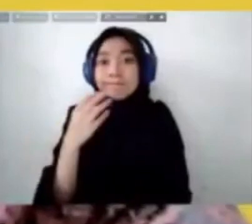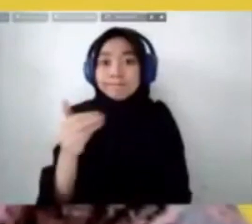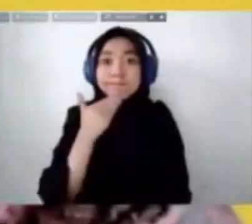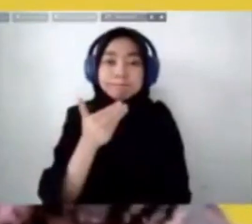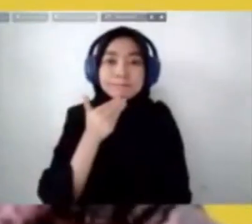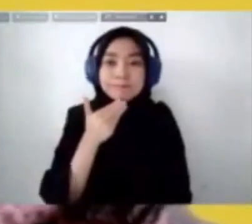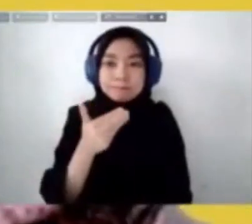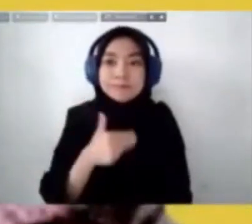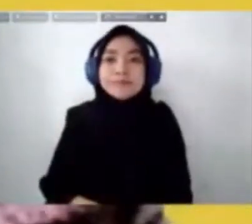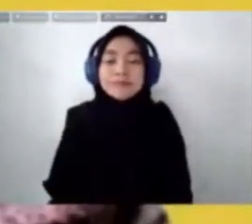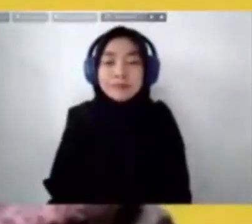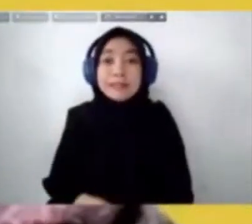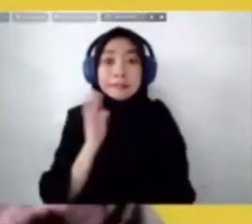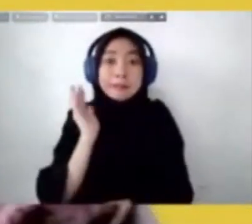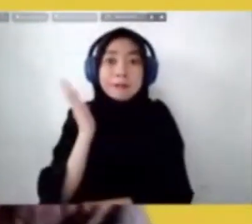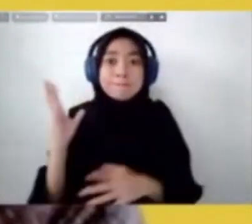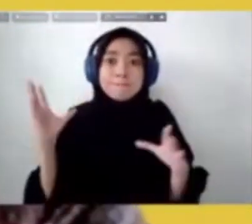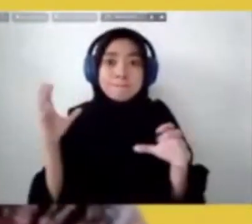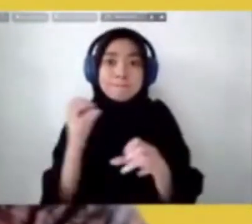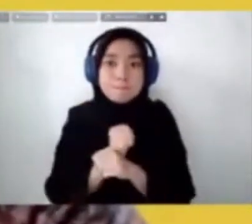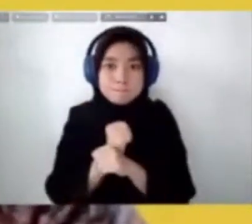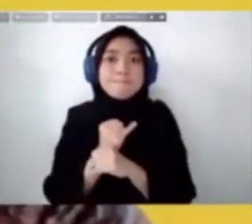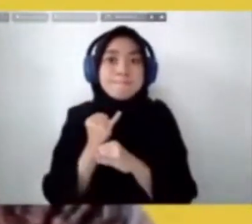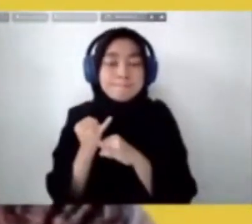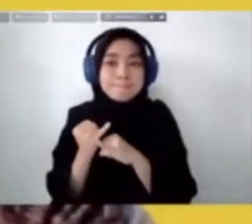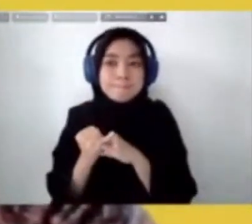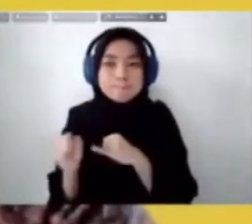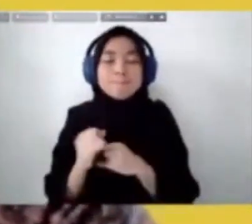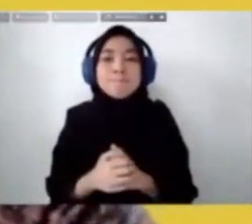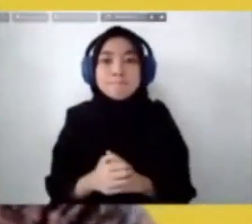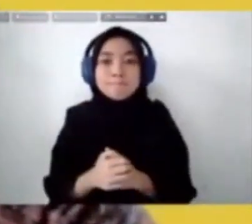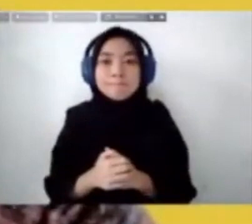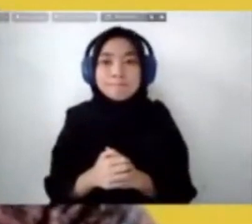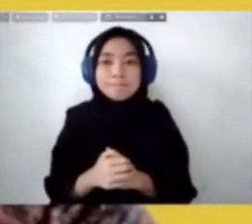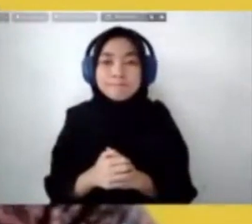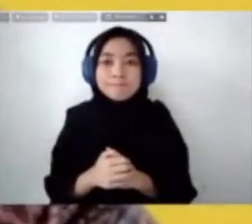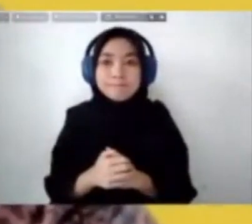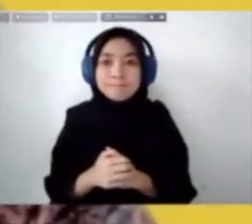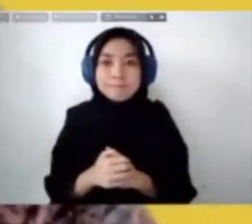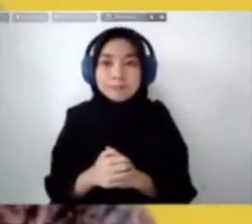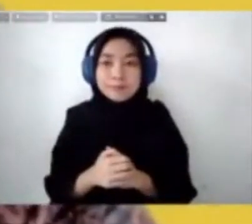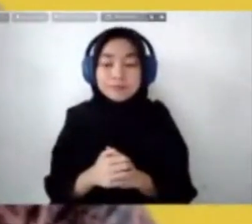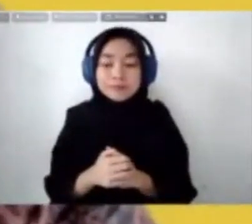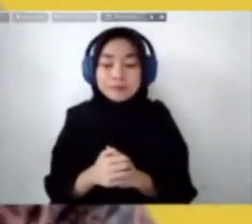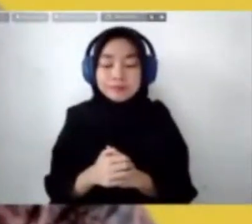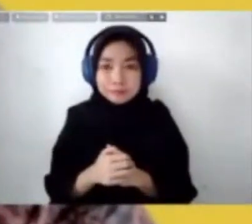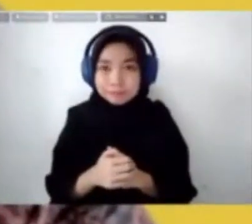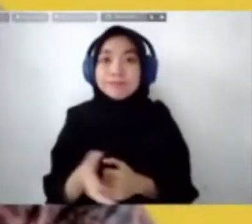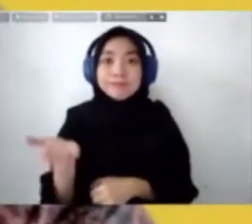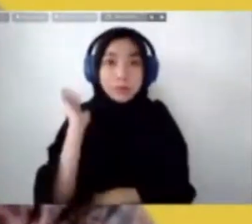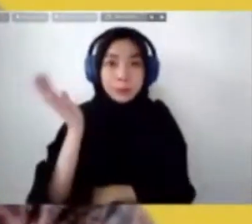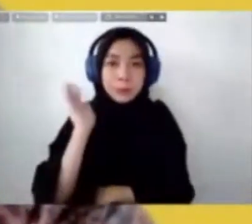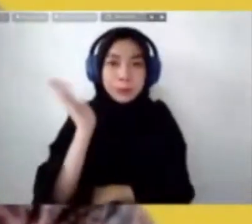your presentation and Q&A session. Once again, thank you so much for your presentation and your